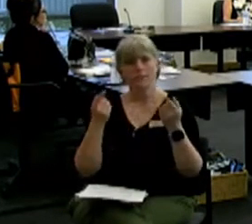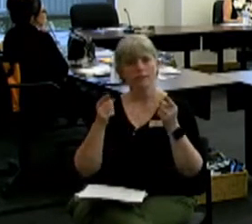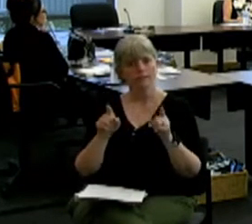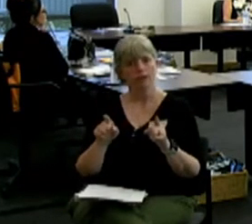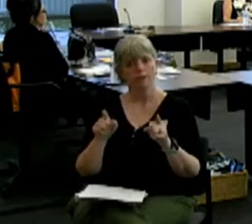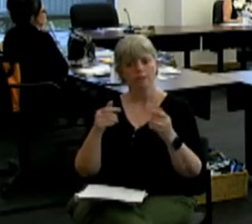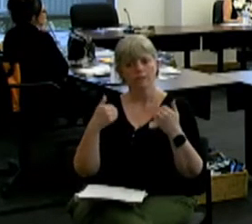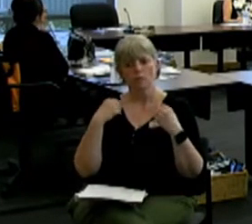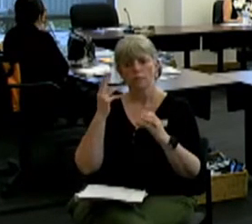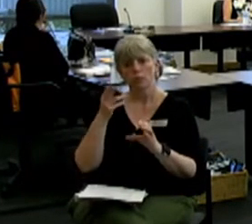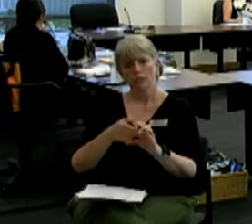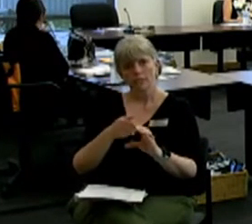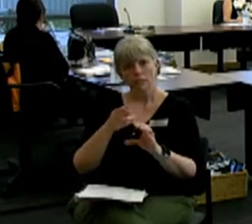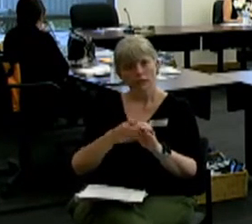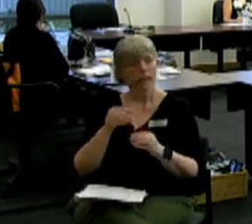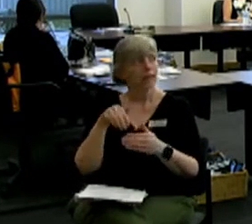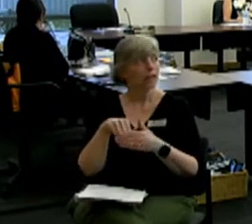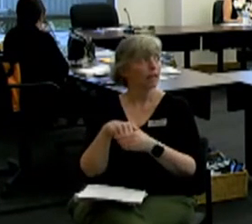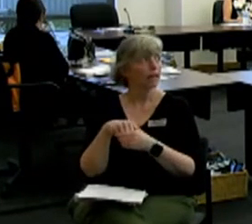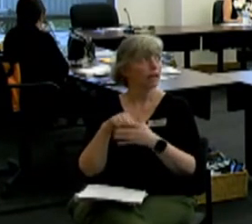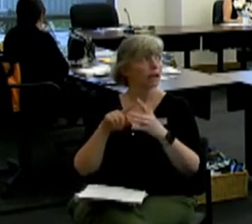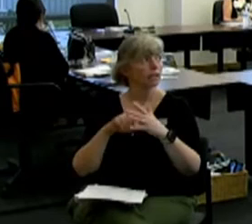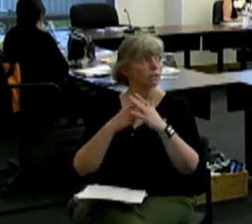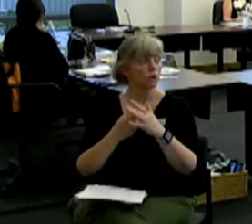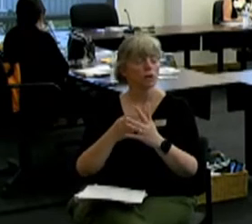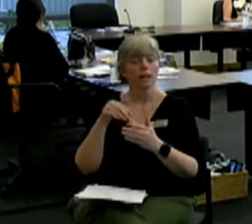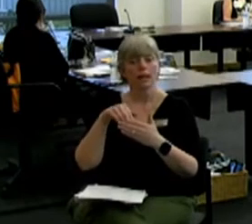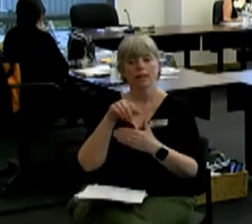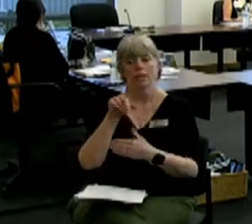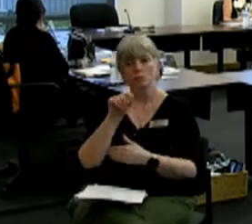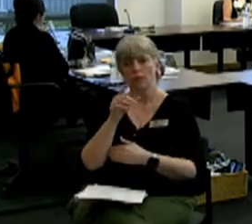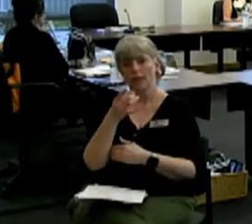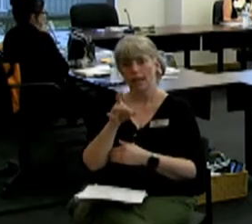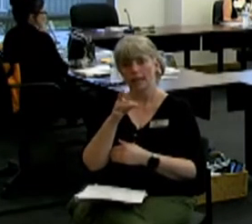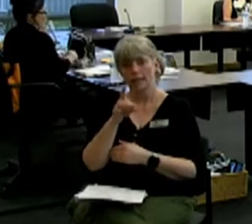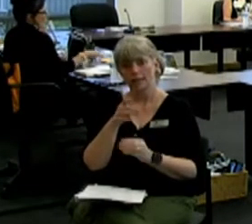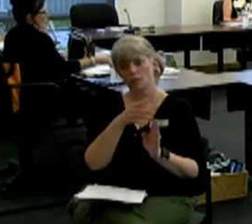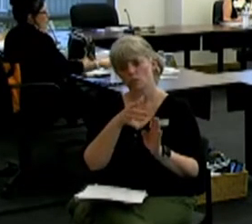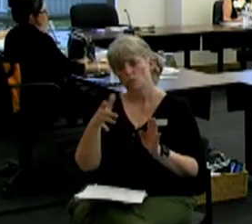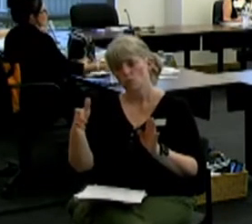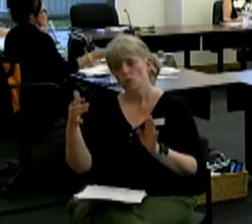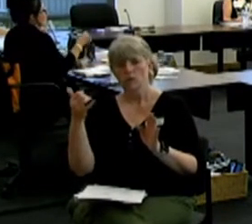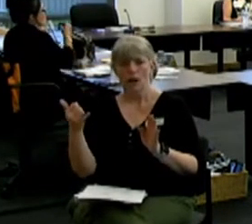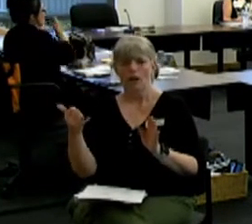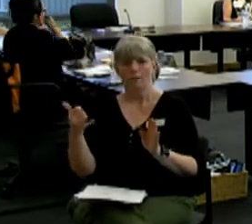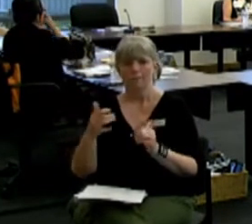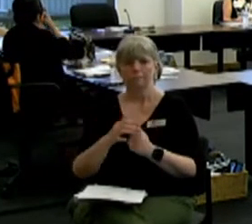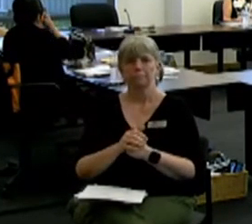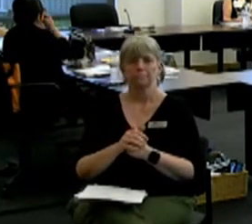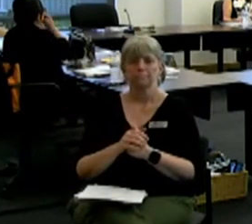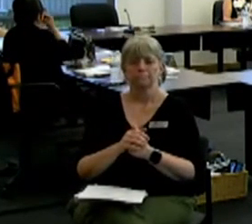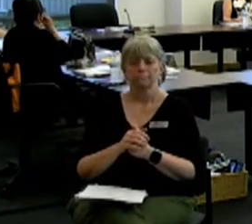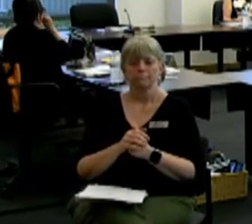that we've participated in starting in 2018 through now.